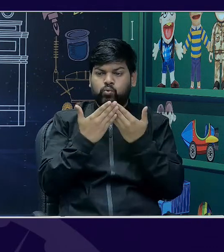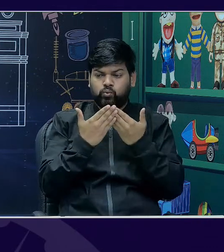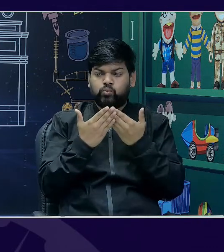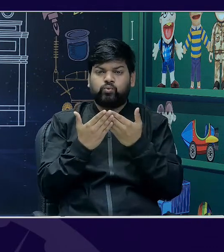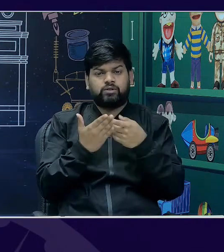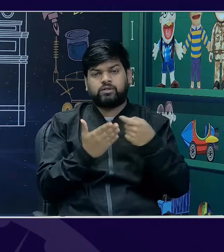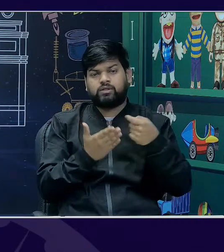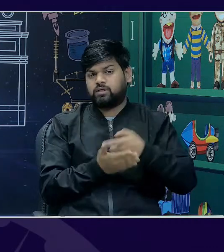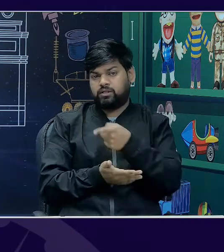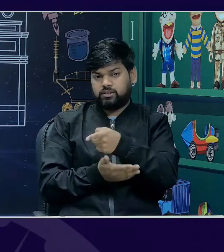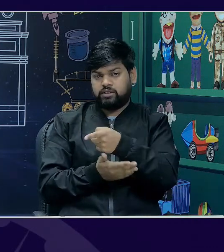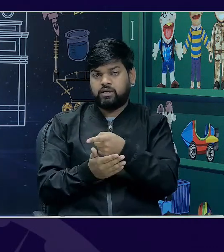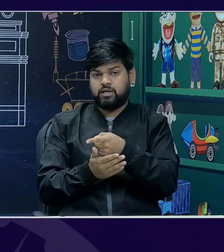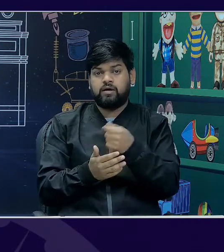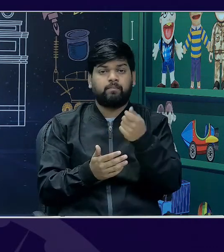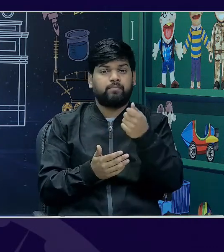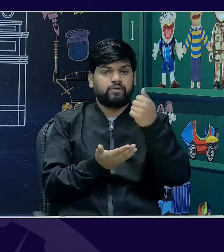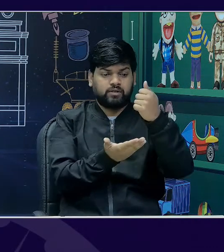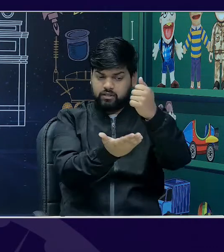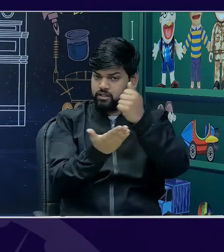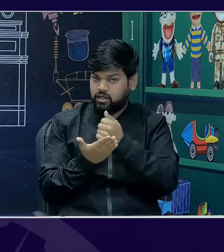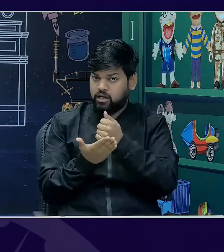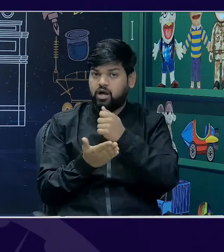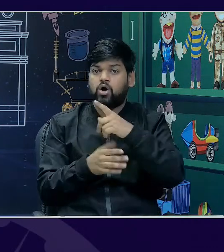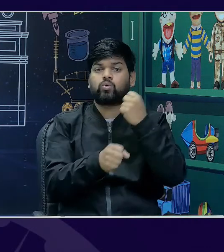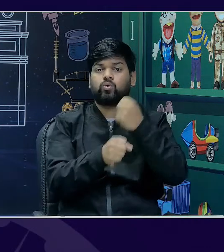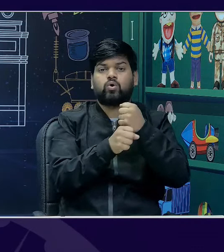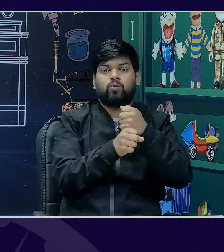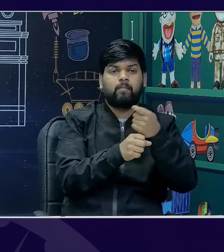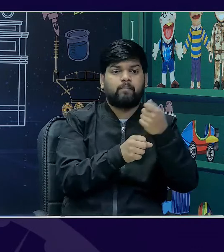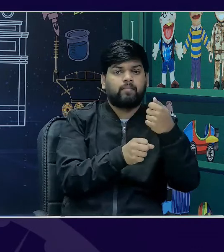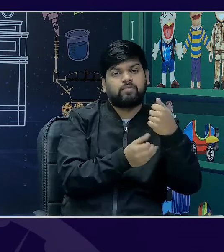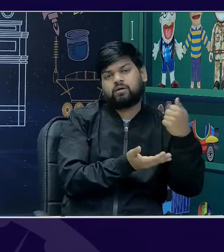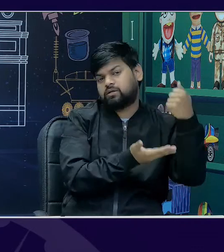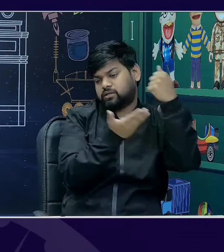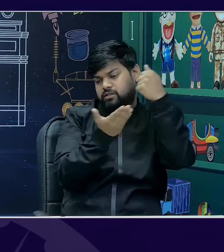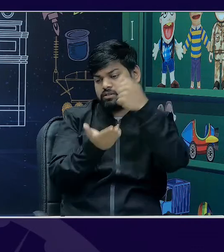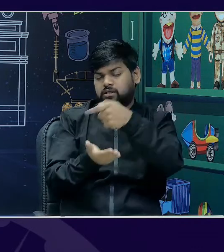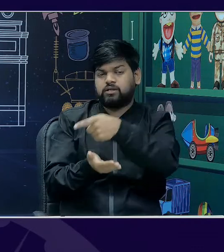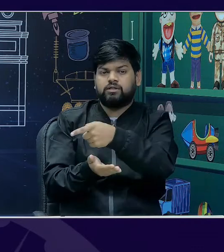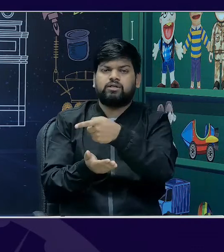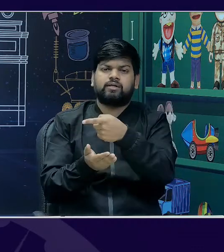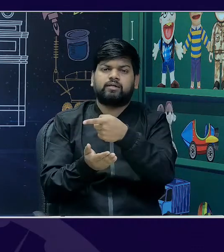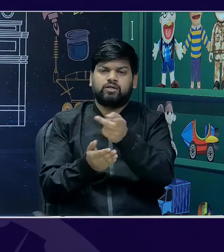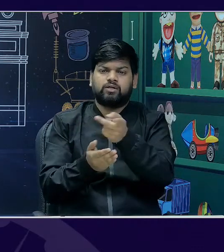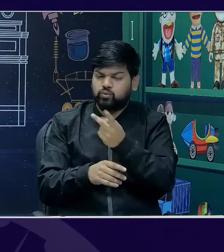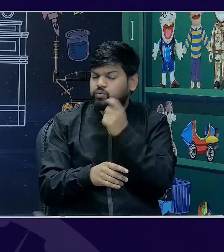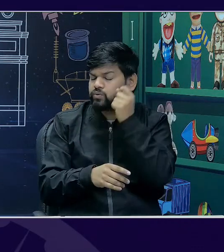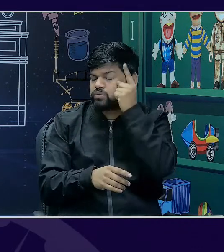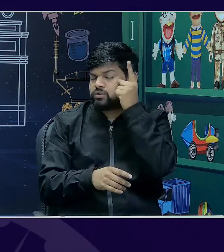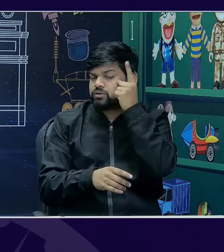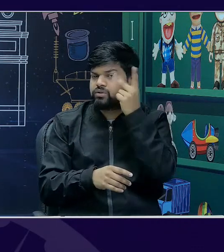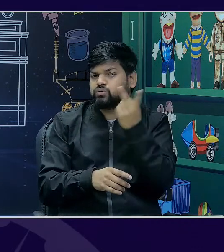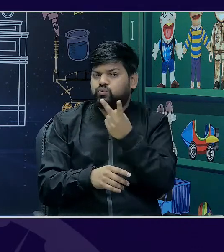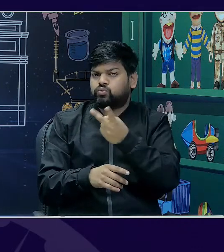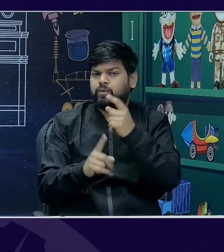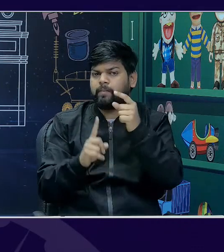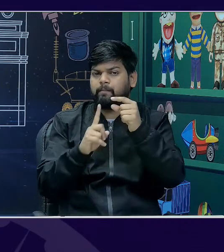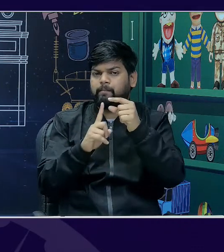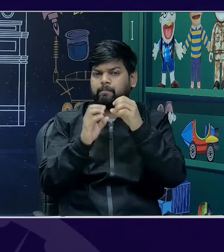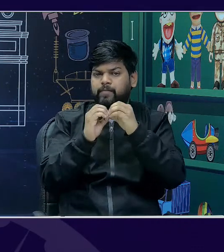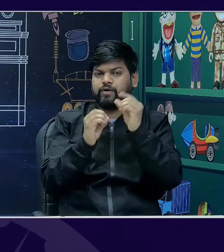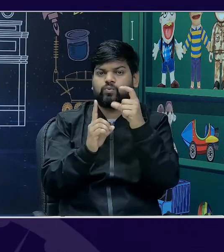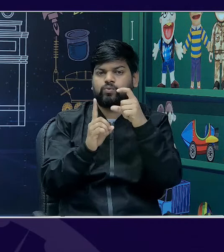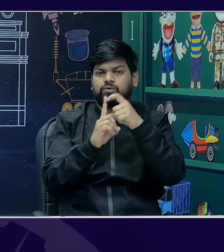understand the concept of budget, and we will use this as a base for further looking at things. We also can show a small